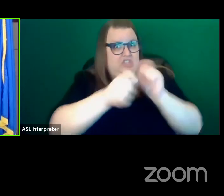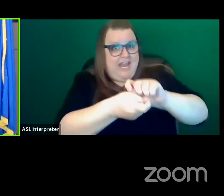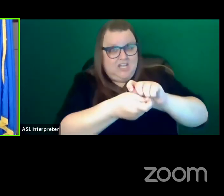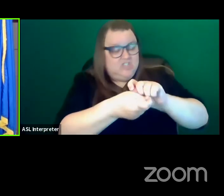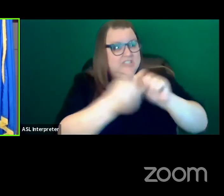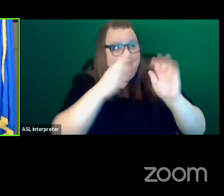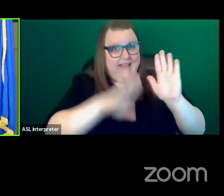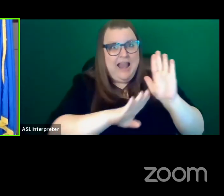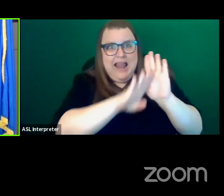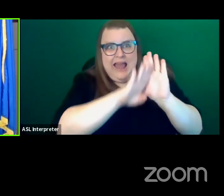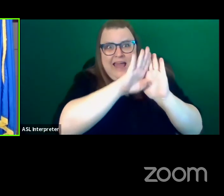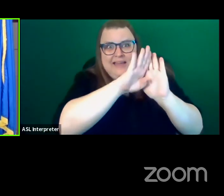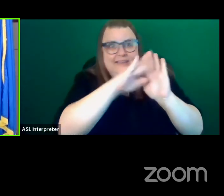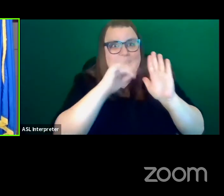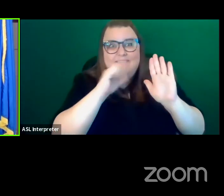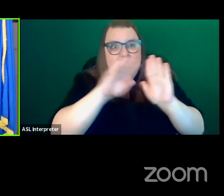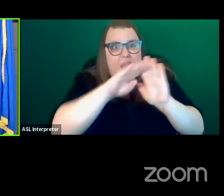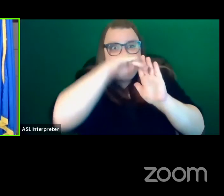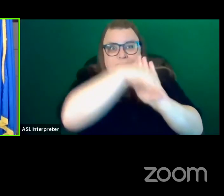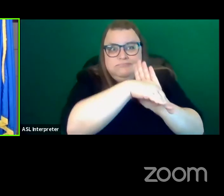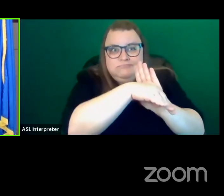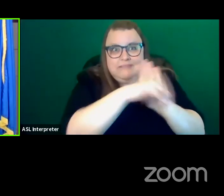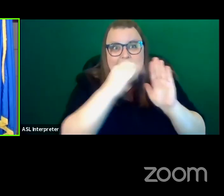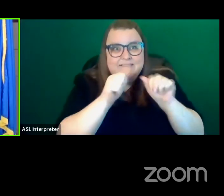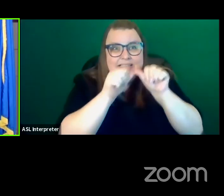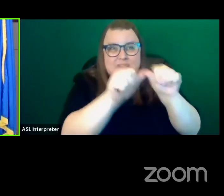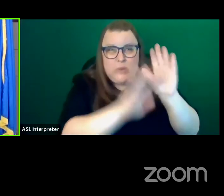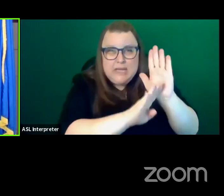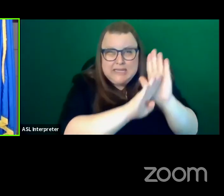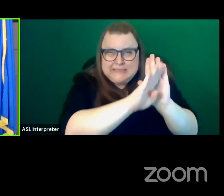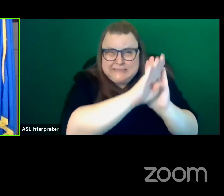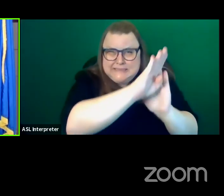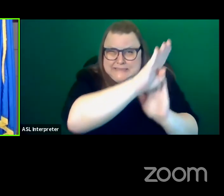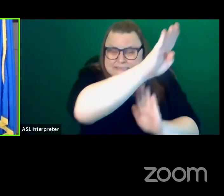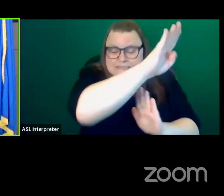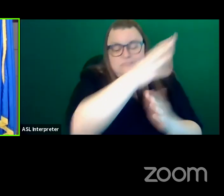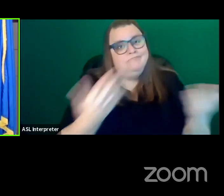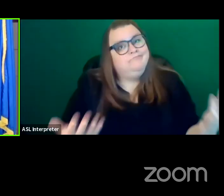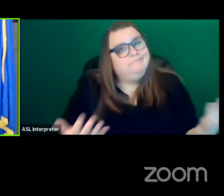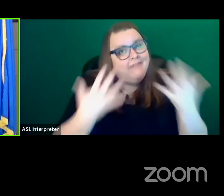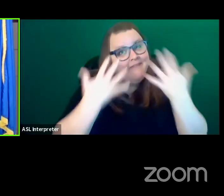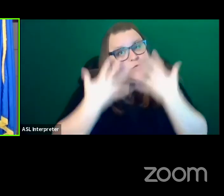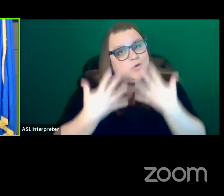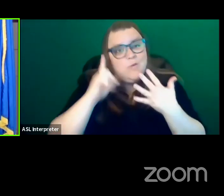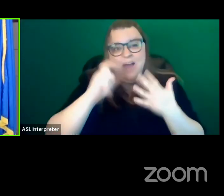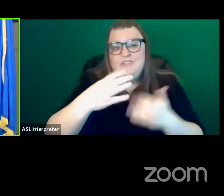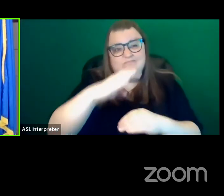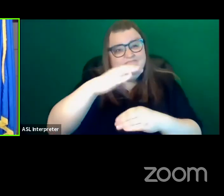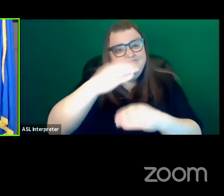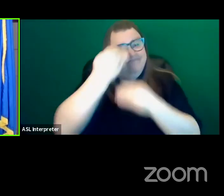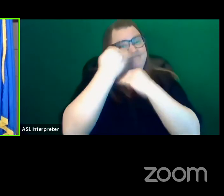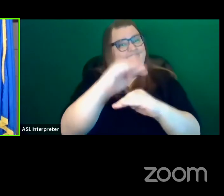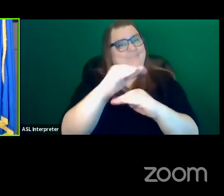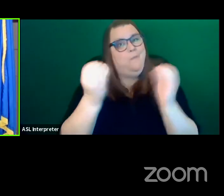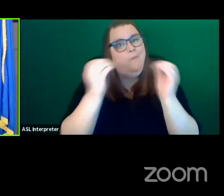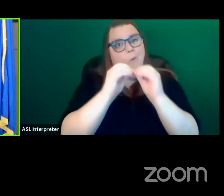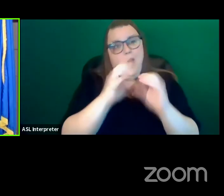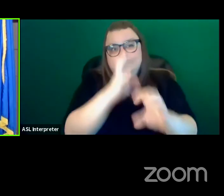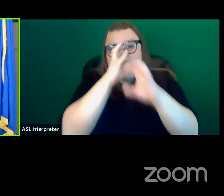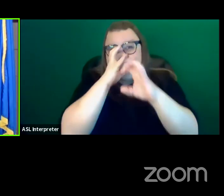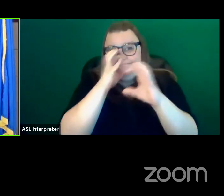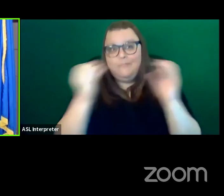crisis continues to get worse, we will be left in the unfortunate position of having to take stronger actions, something